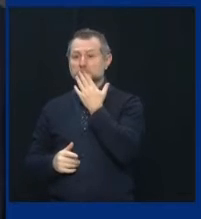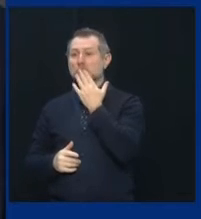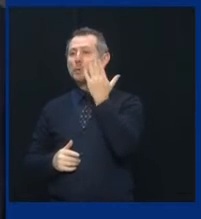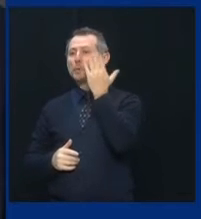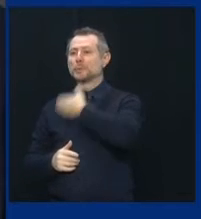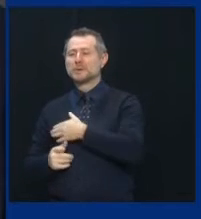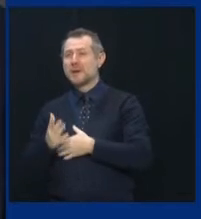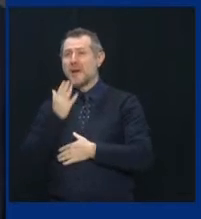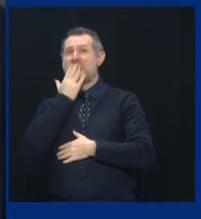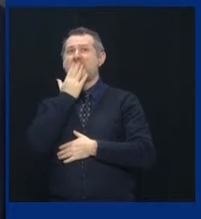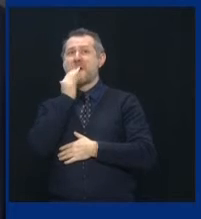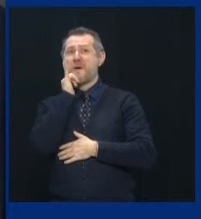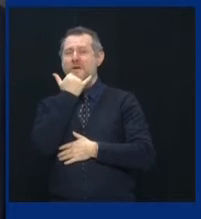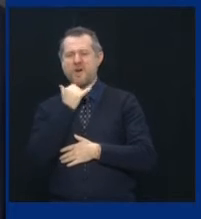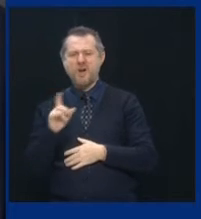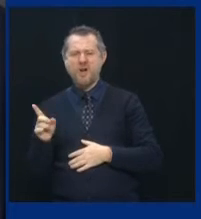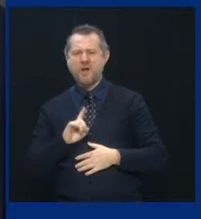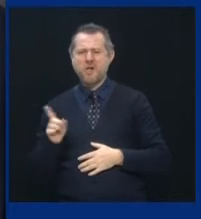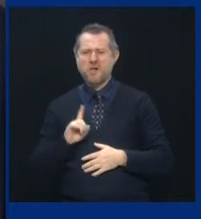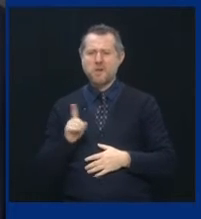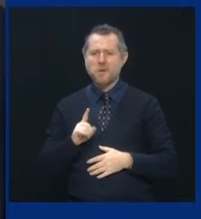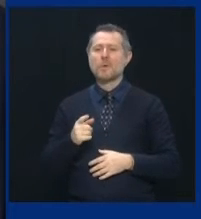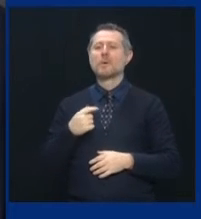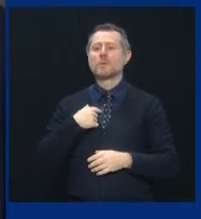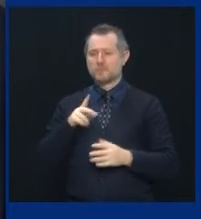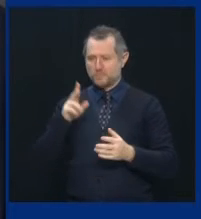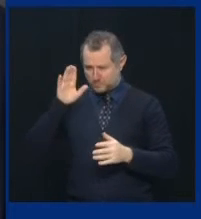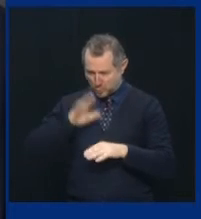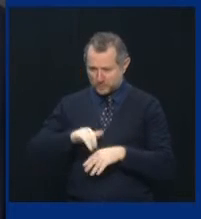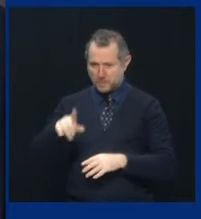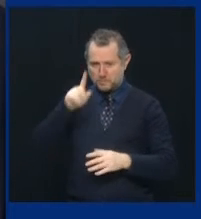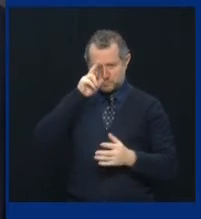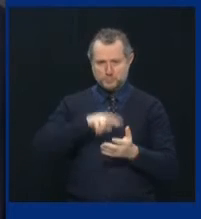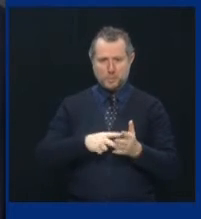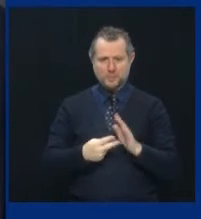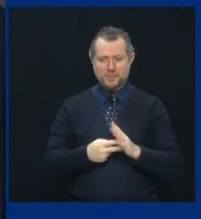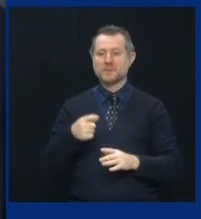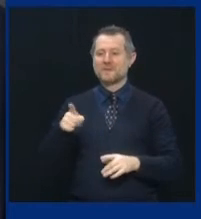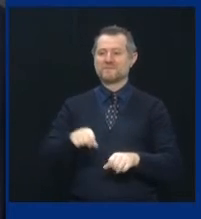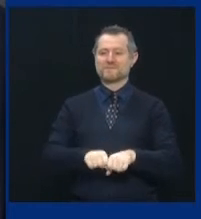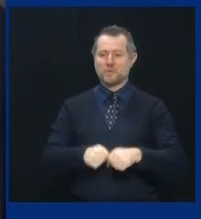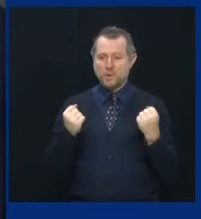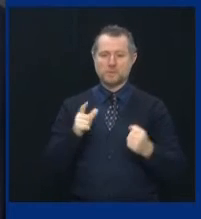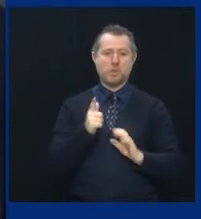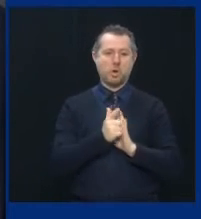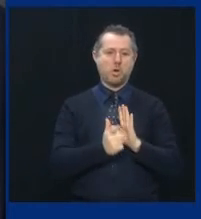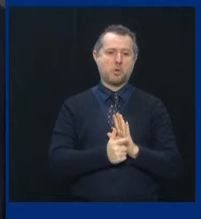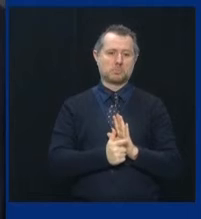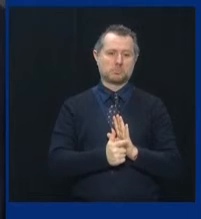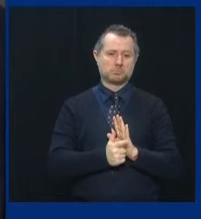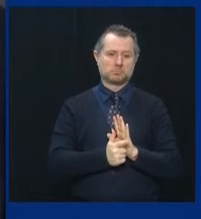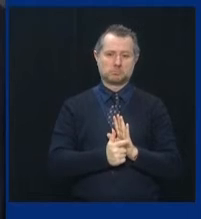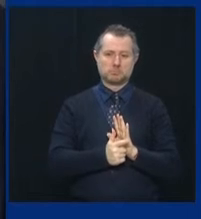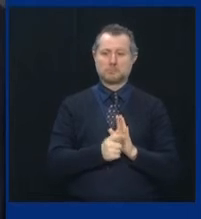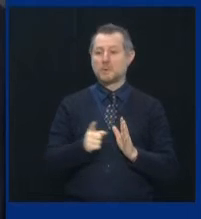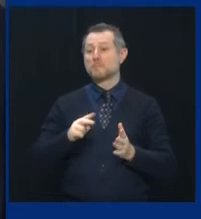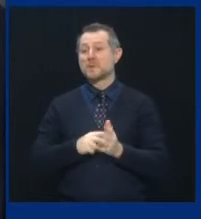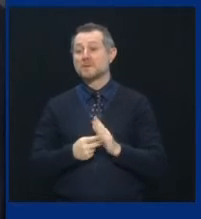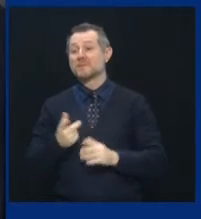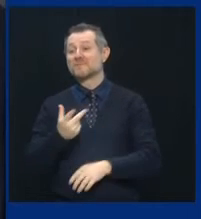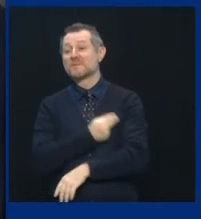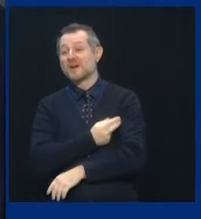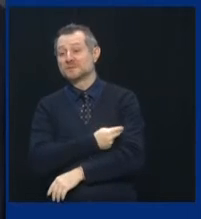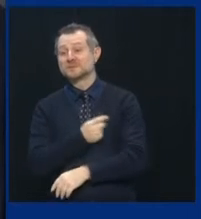you engaged knowingly in a criminal act. You sold the